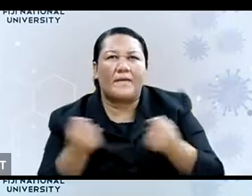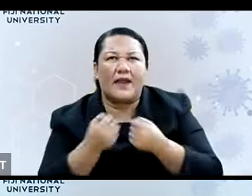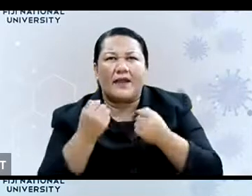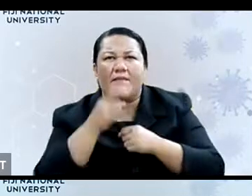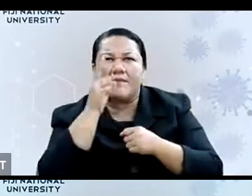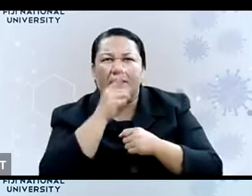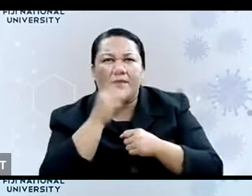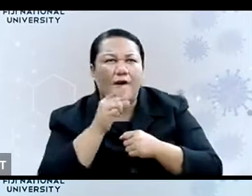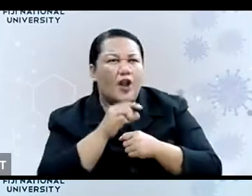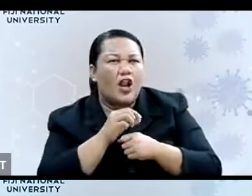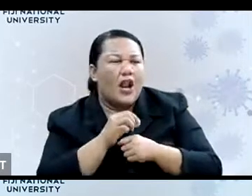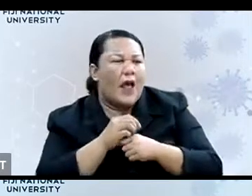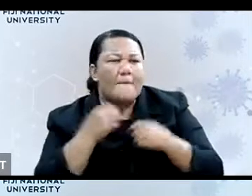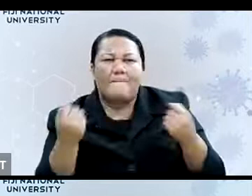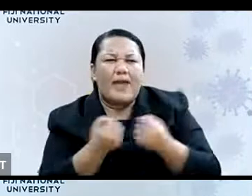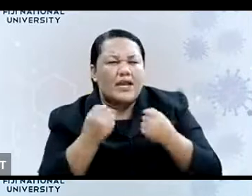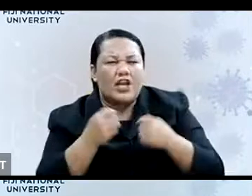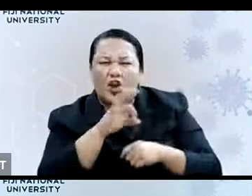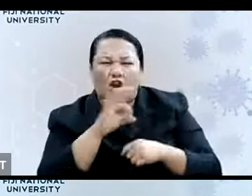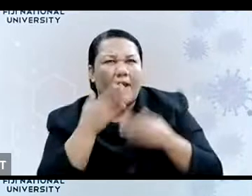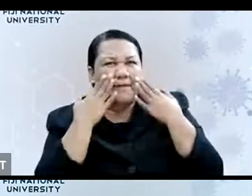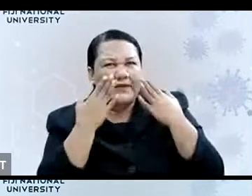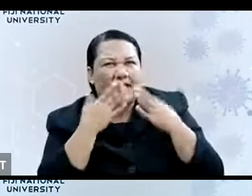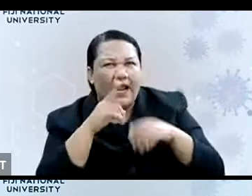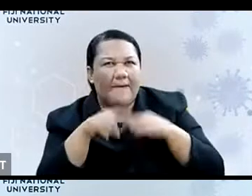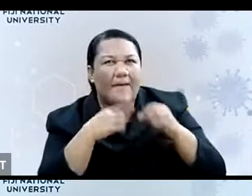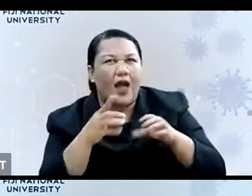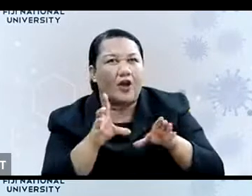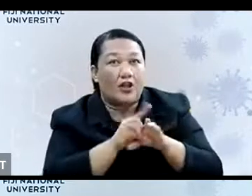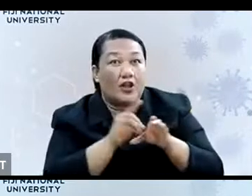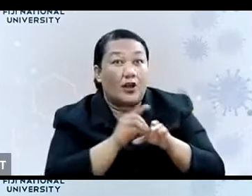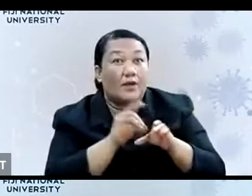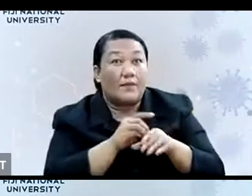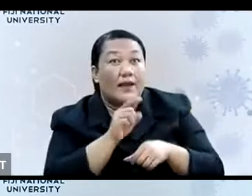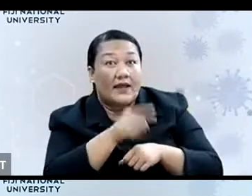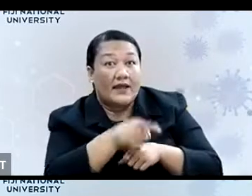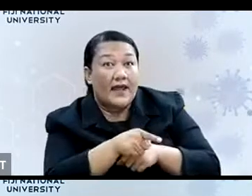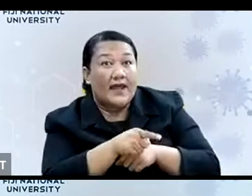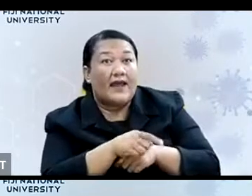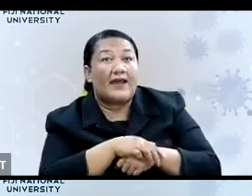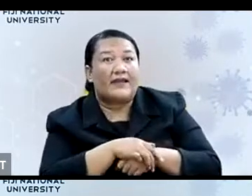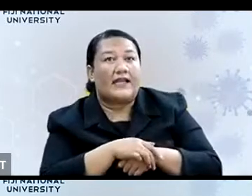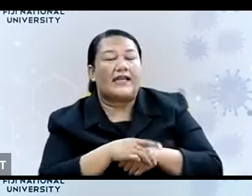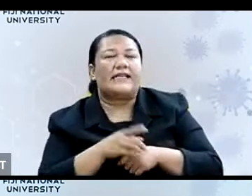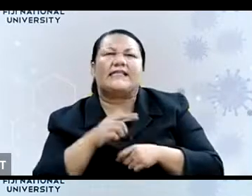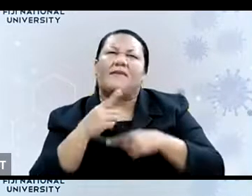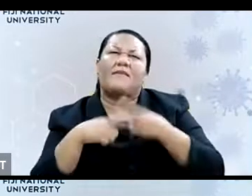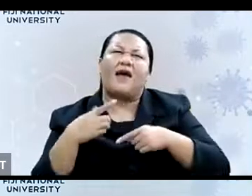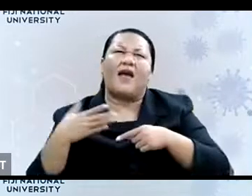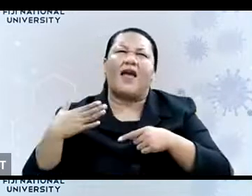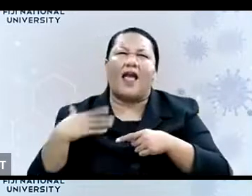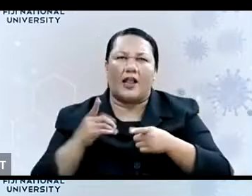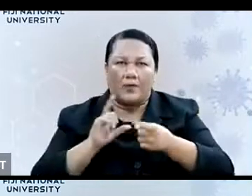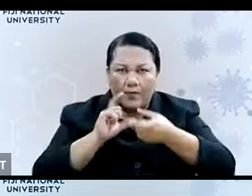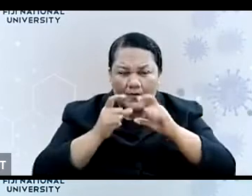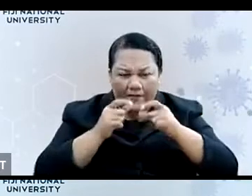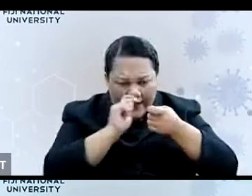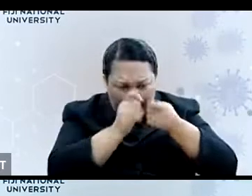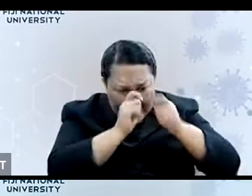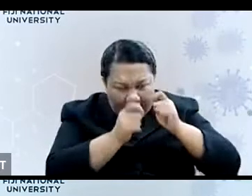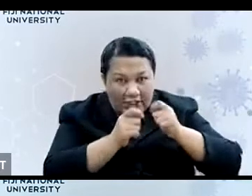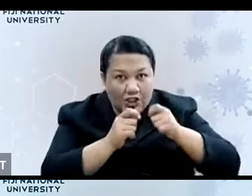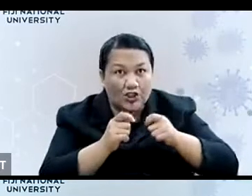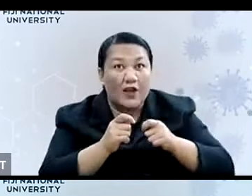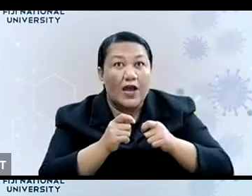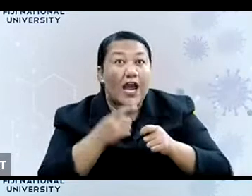necessarily appreciate, but it's well documented in clinical trials in particular that, you know, there are a lot of people who get